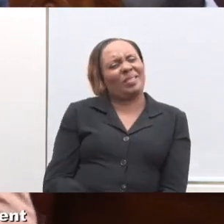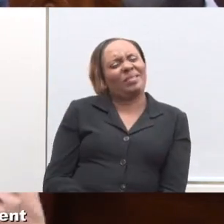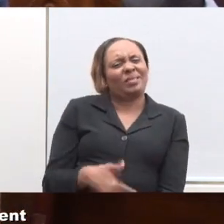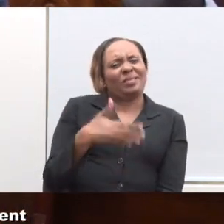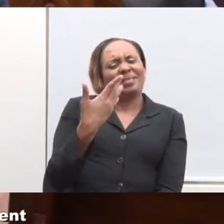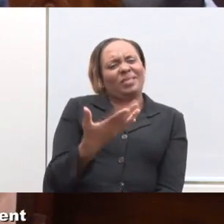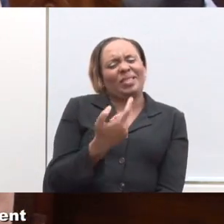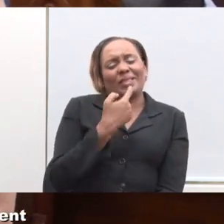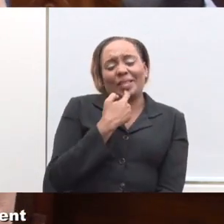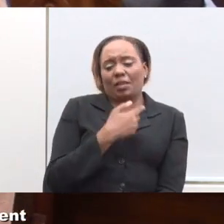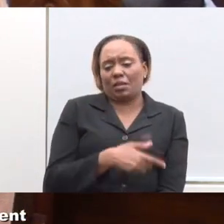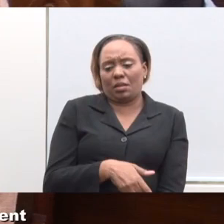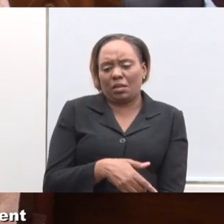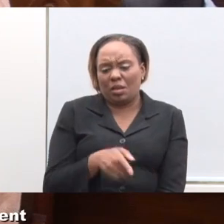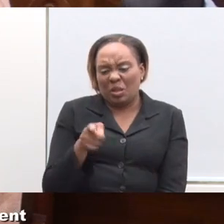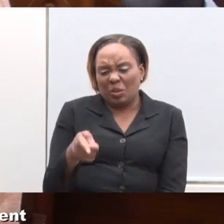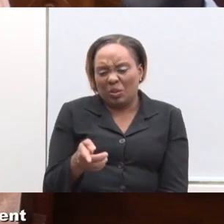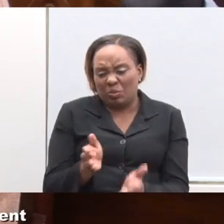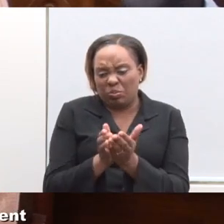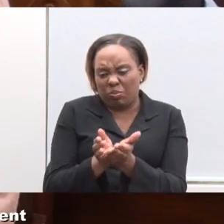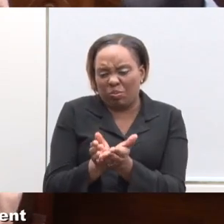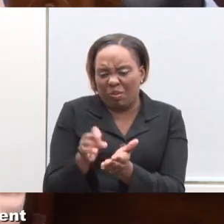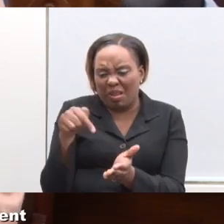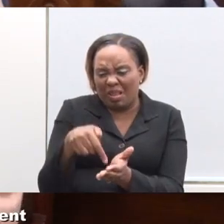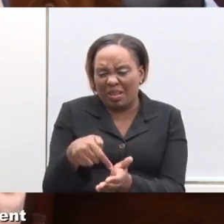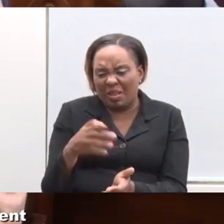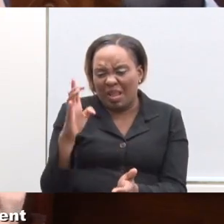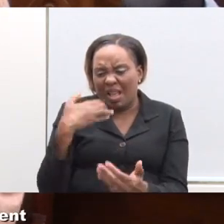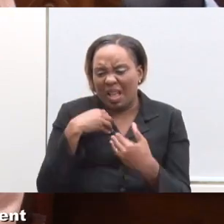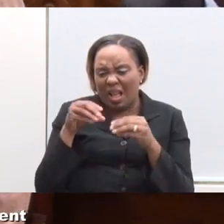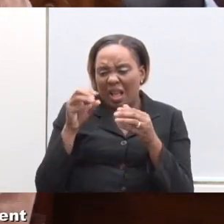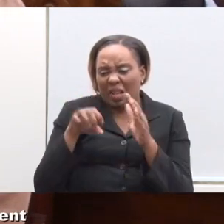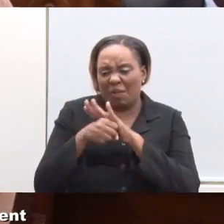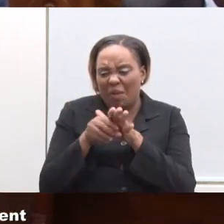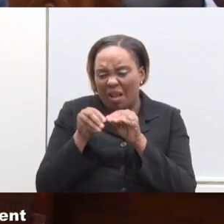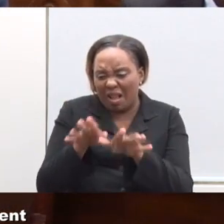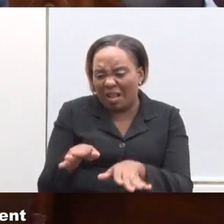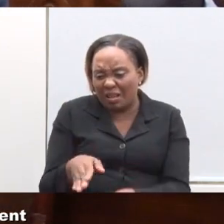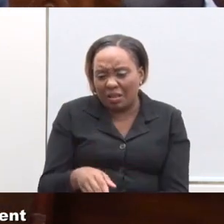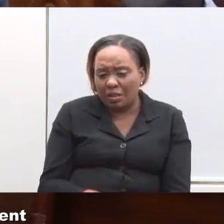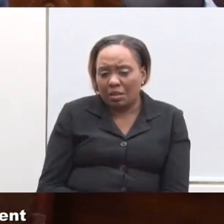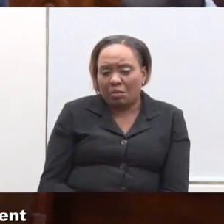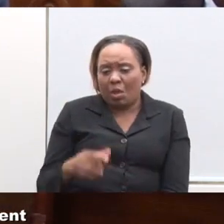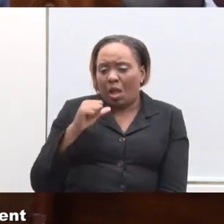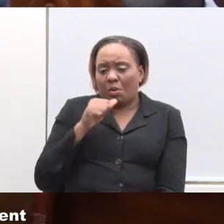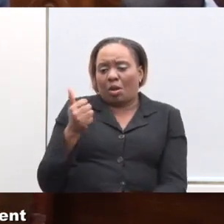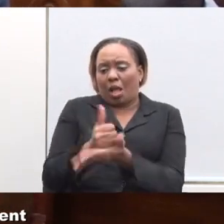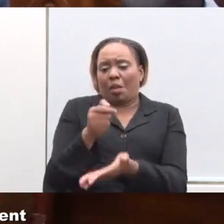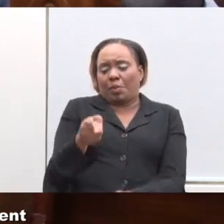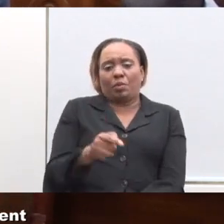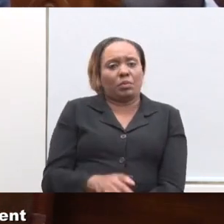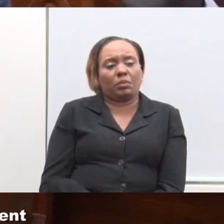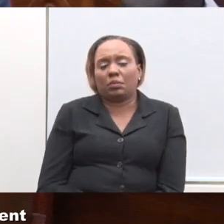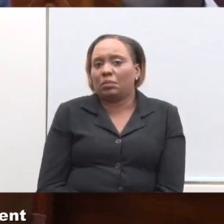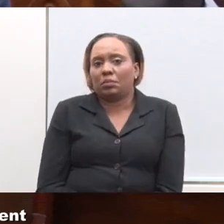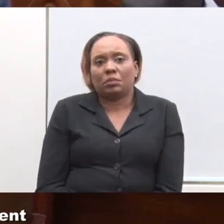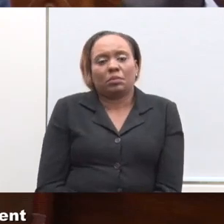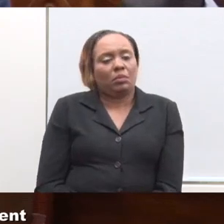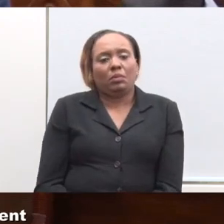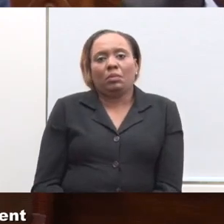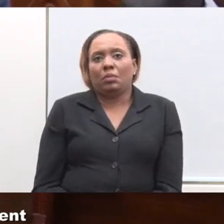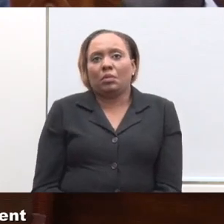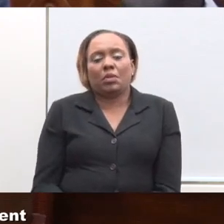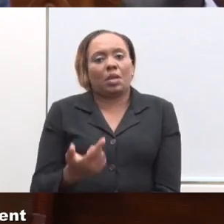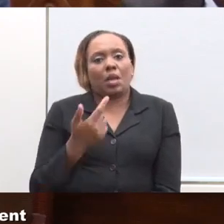to say that don't come? I get it. And I'm not going to in any way put these country or Bajans at